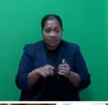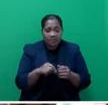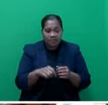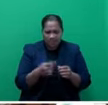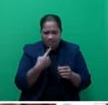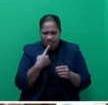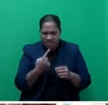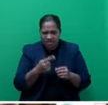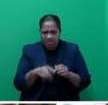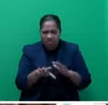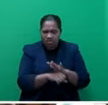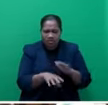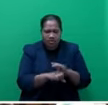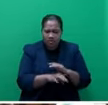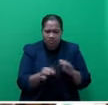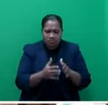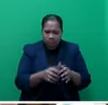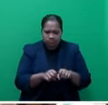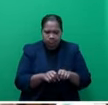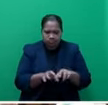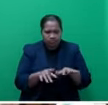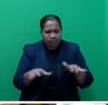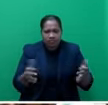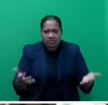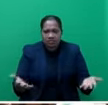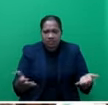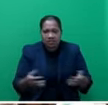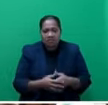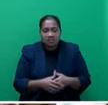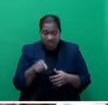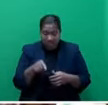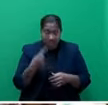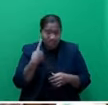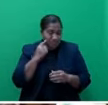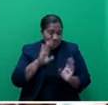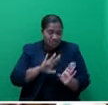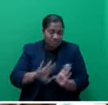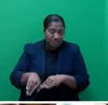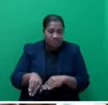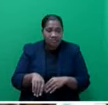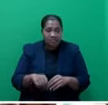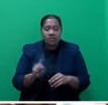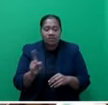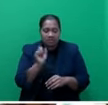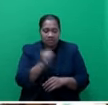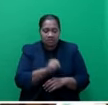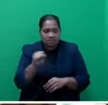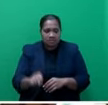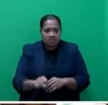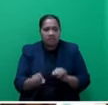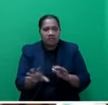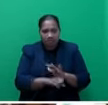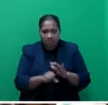not widespread is a barren opinion which obviously neglects the ground reality of the seriousness of corruption that the country